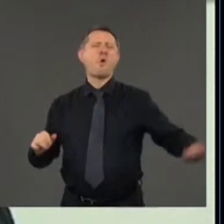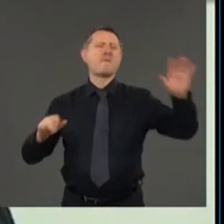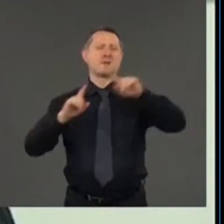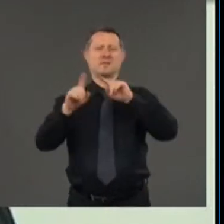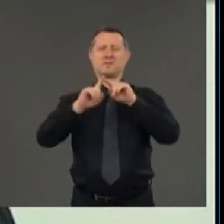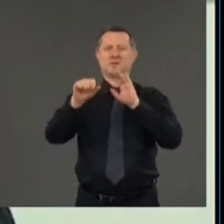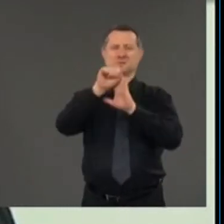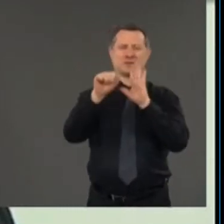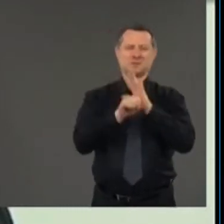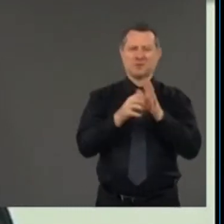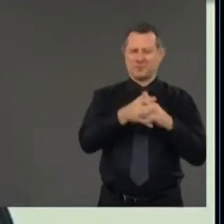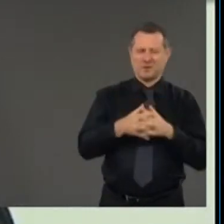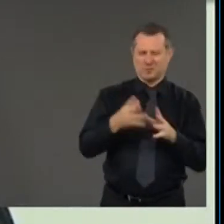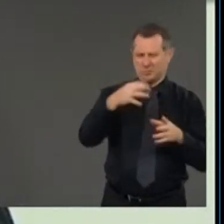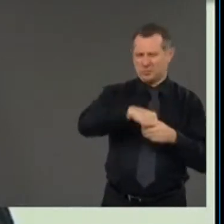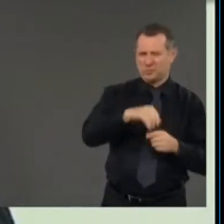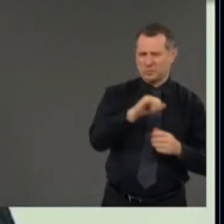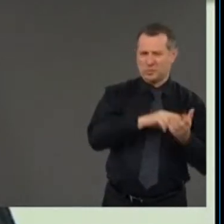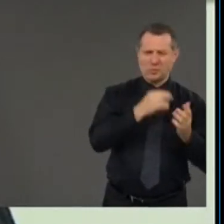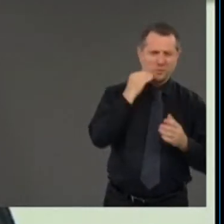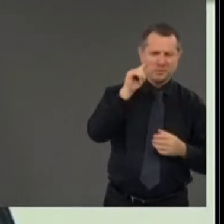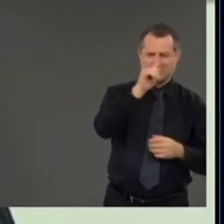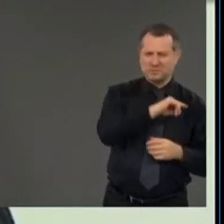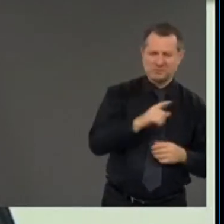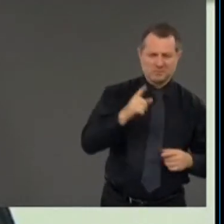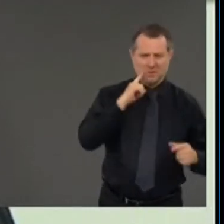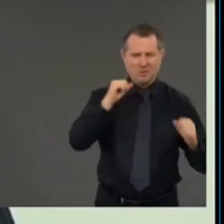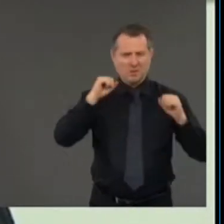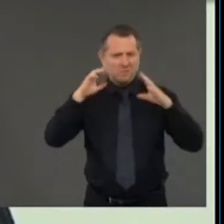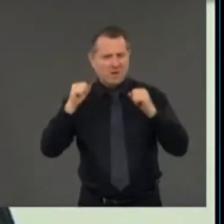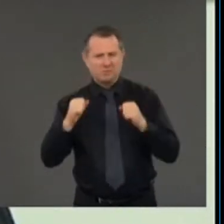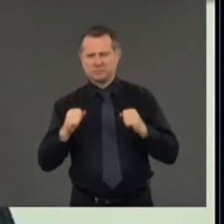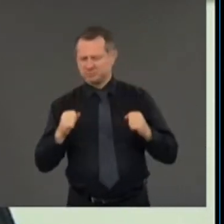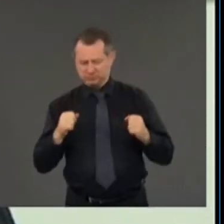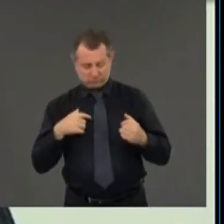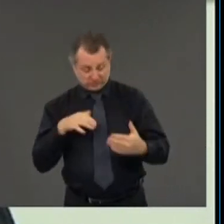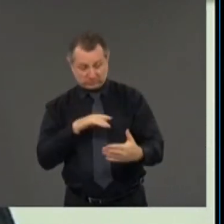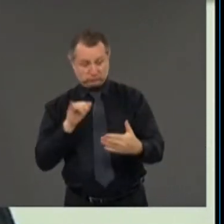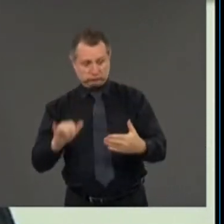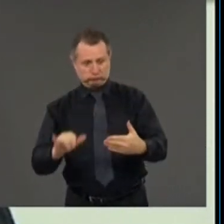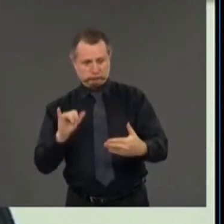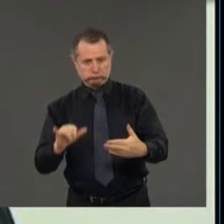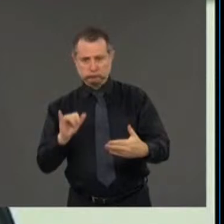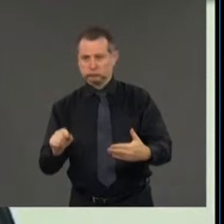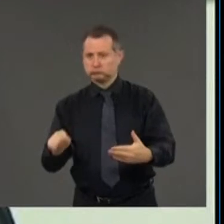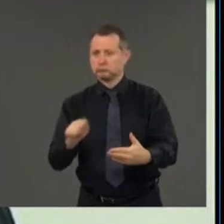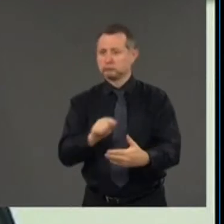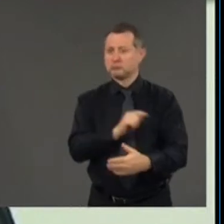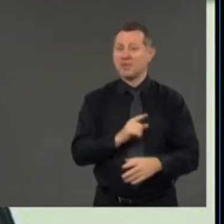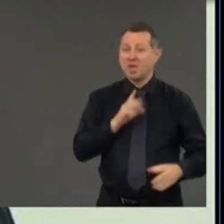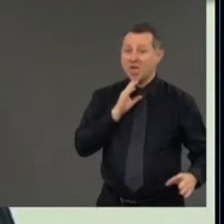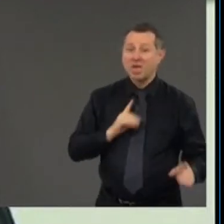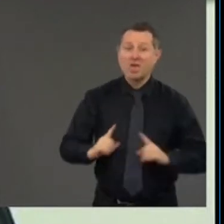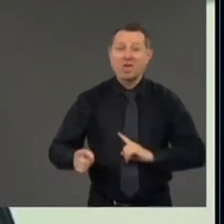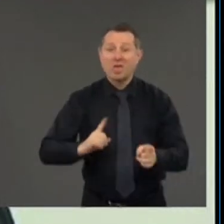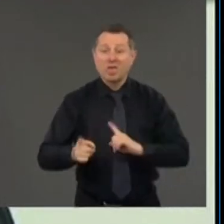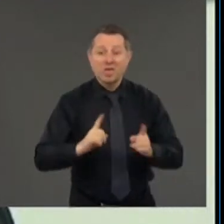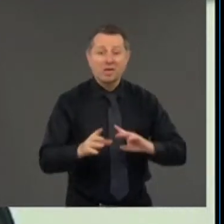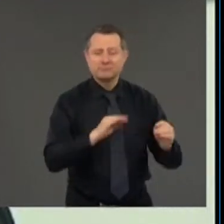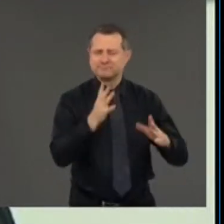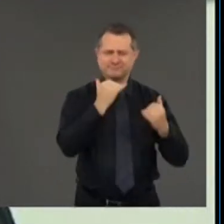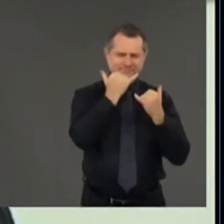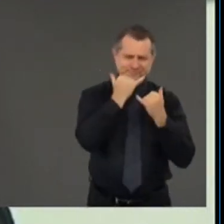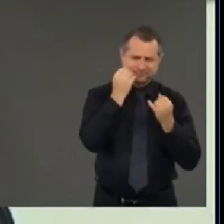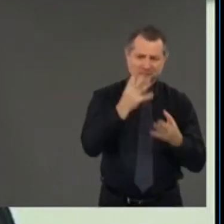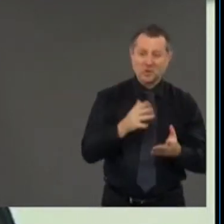this. And what is remarkable here, again, contrary to some of the narrative, New York has done exceptionally